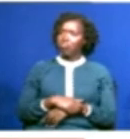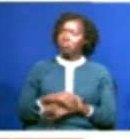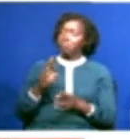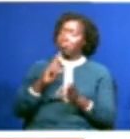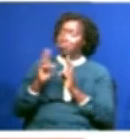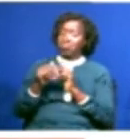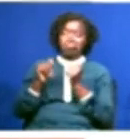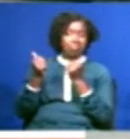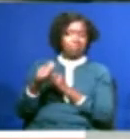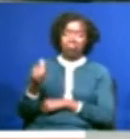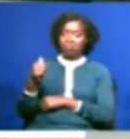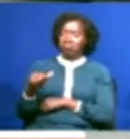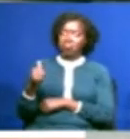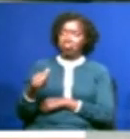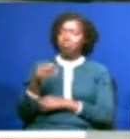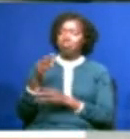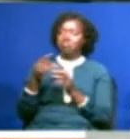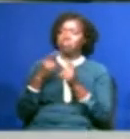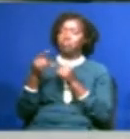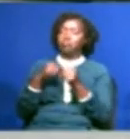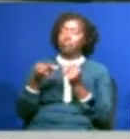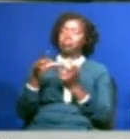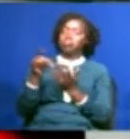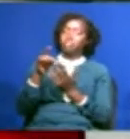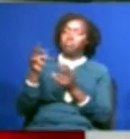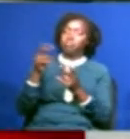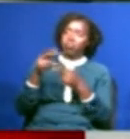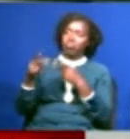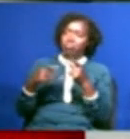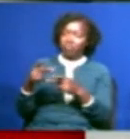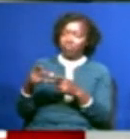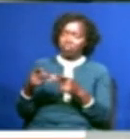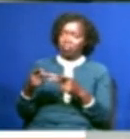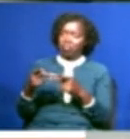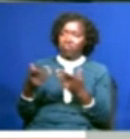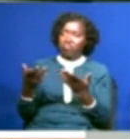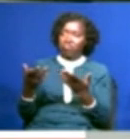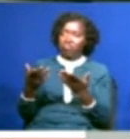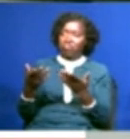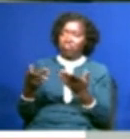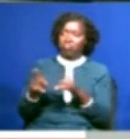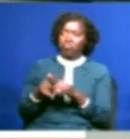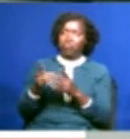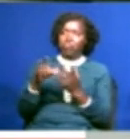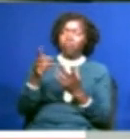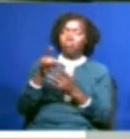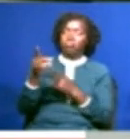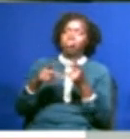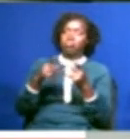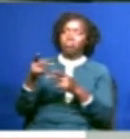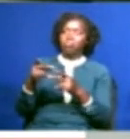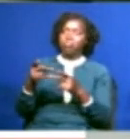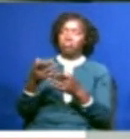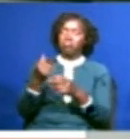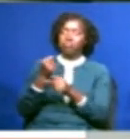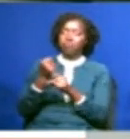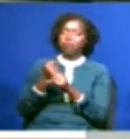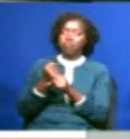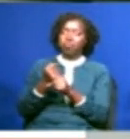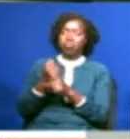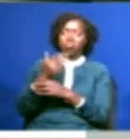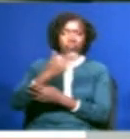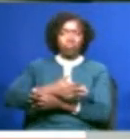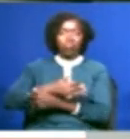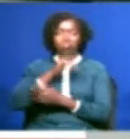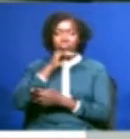IEBC. Mm. If we talk about the selection process which is going on, it is the same selection process that was done by the Handshake